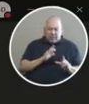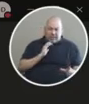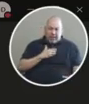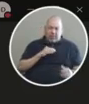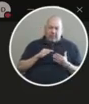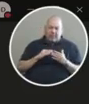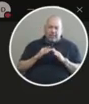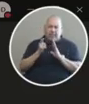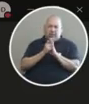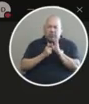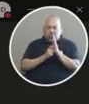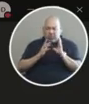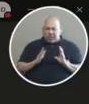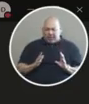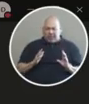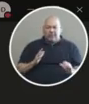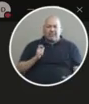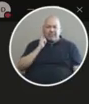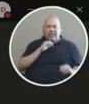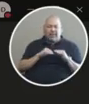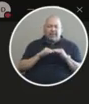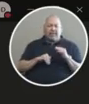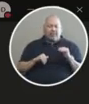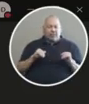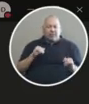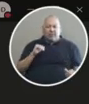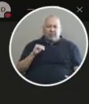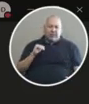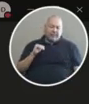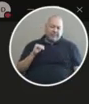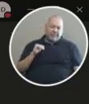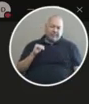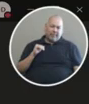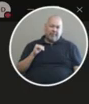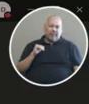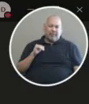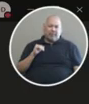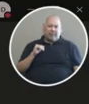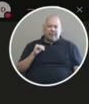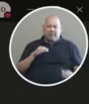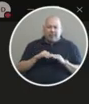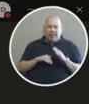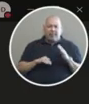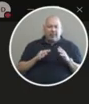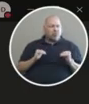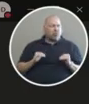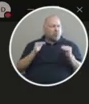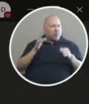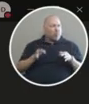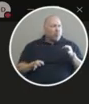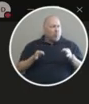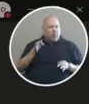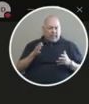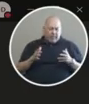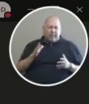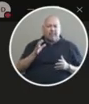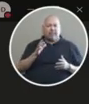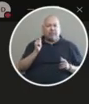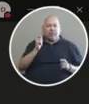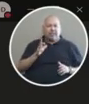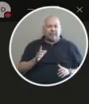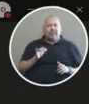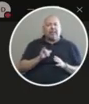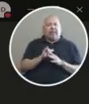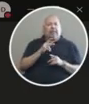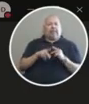our city attorney, who makes just short, like a difference of 1% less than a Supreme Court justice. Those sorts